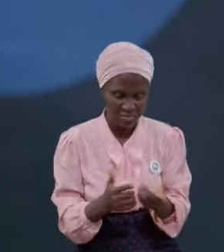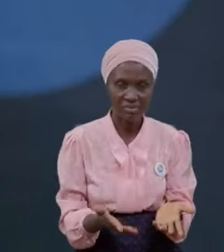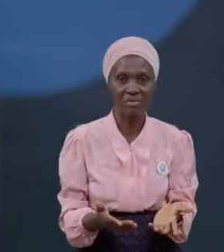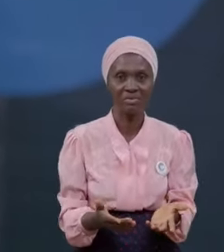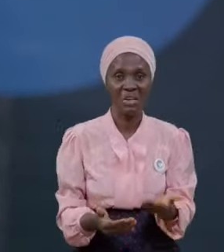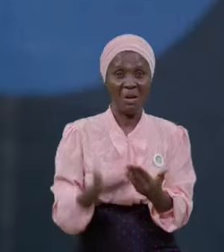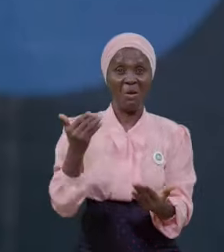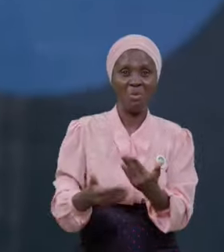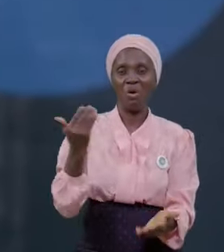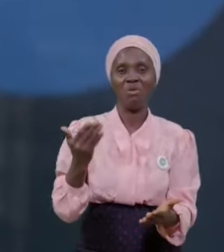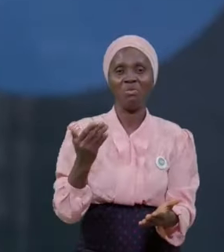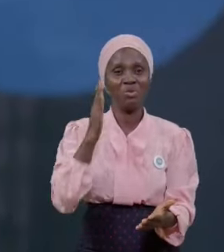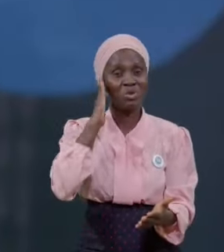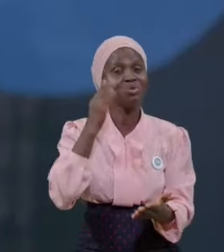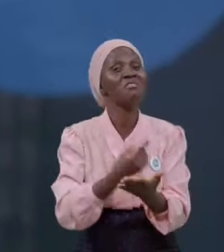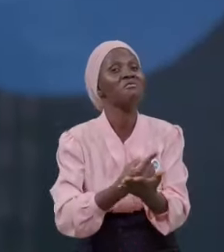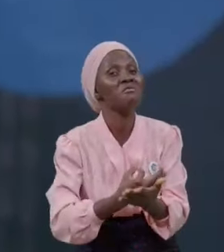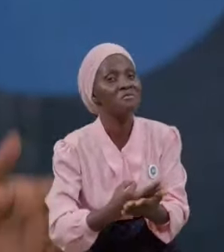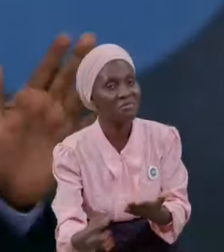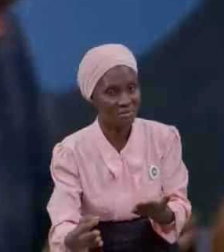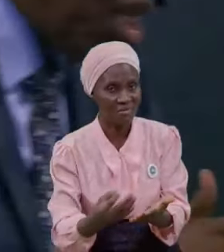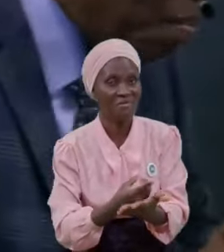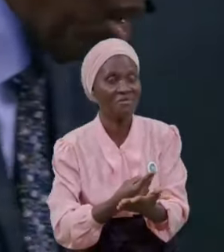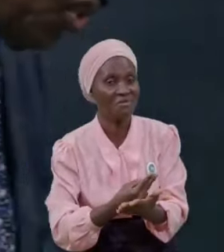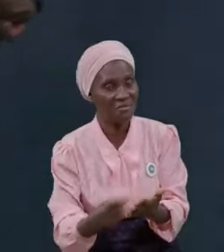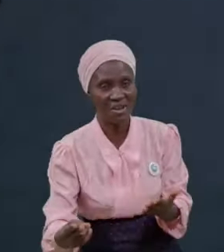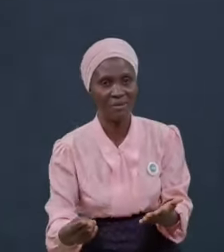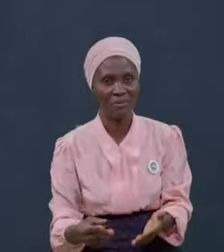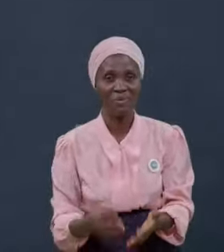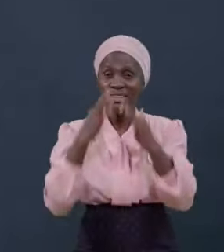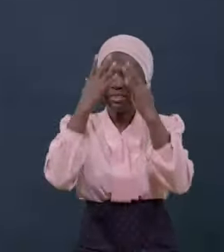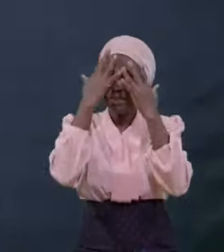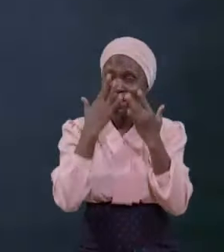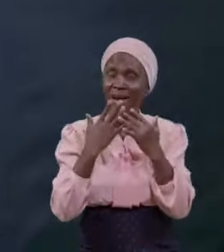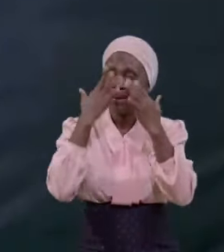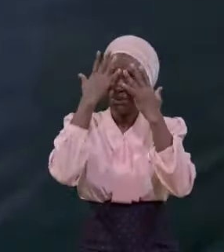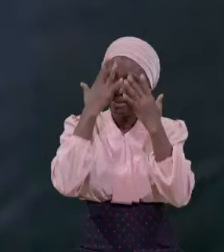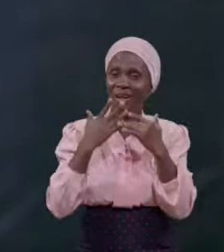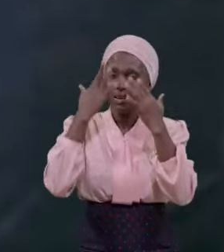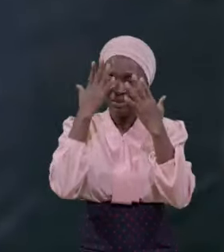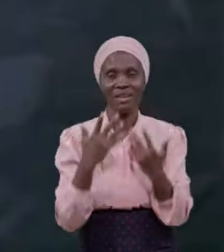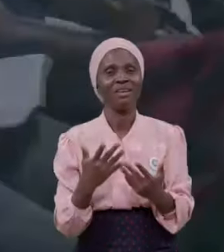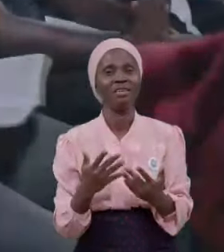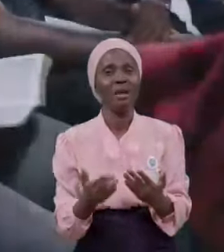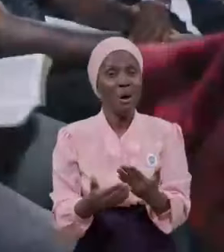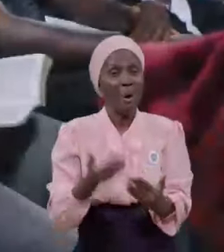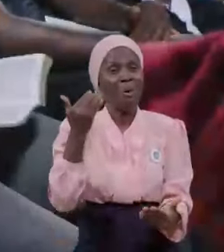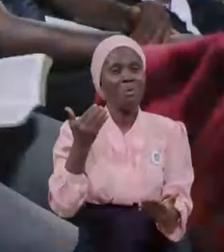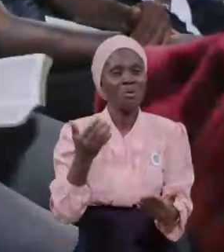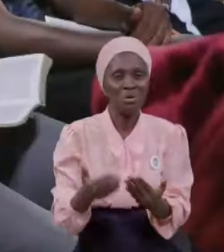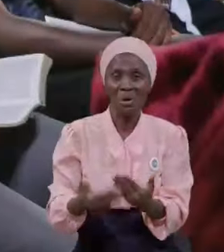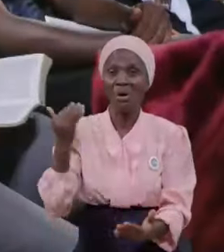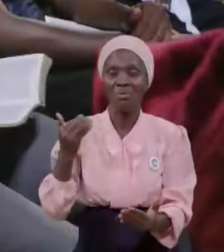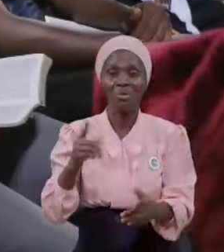Sad, that bitter wail. Almost, but lost.